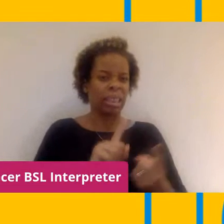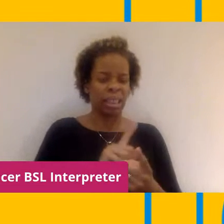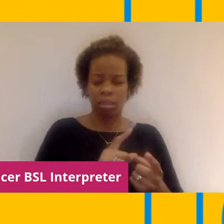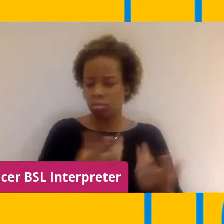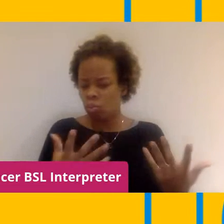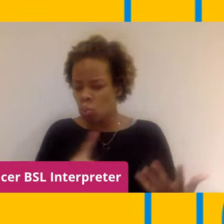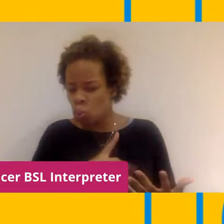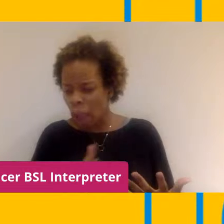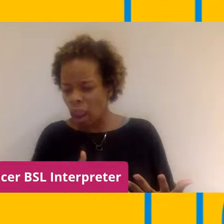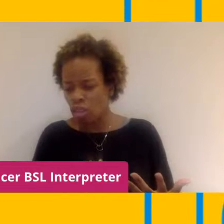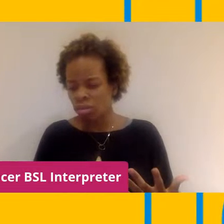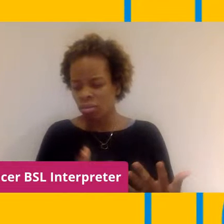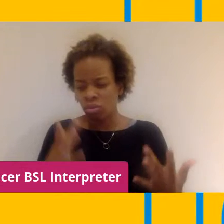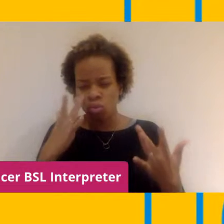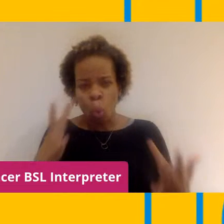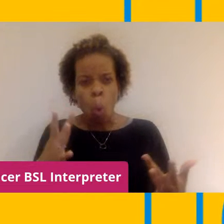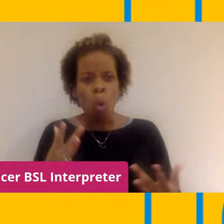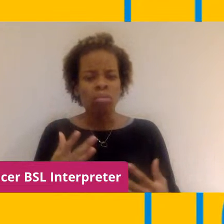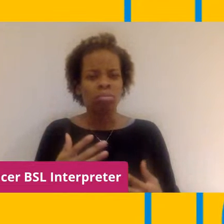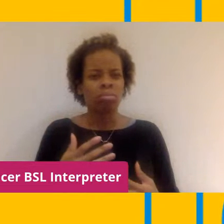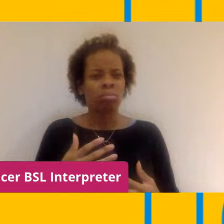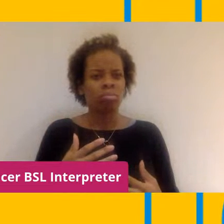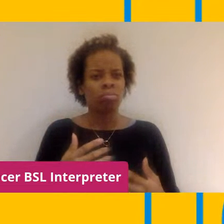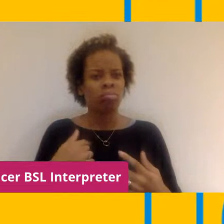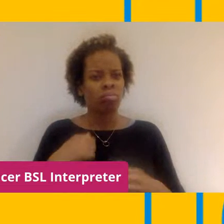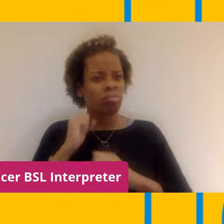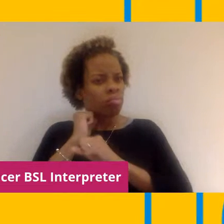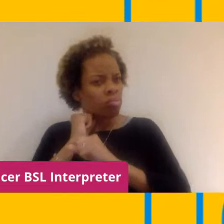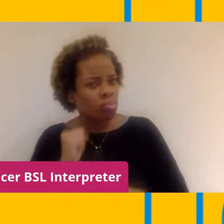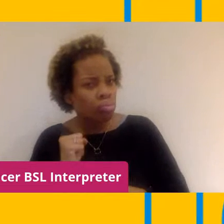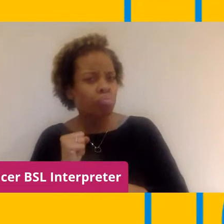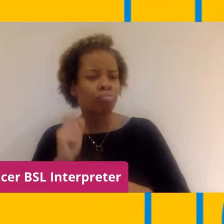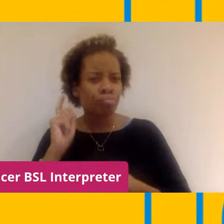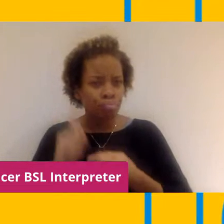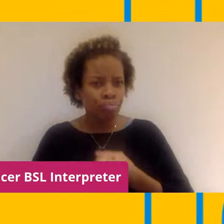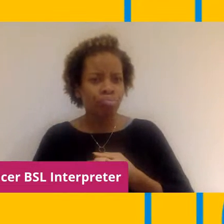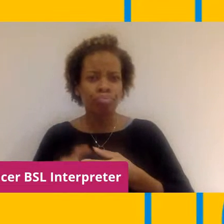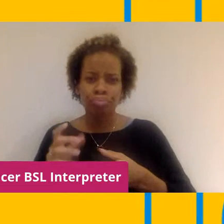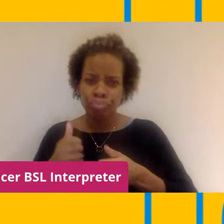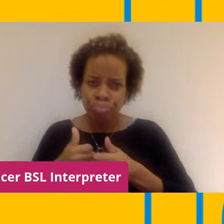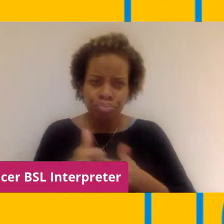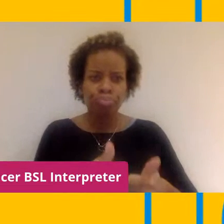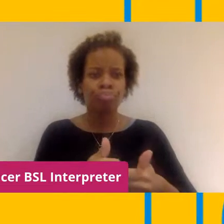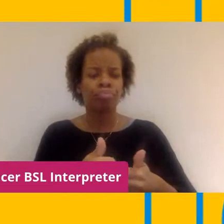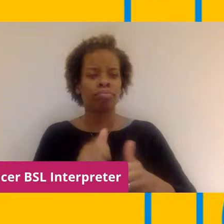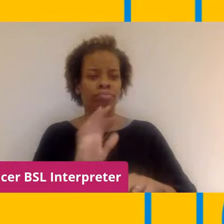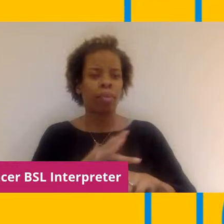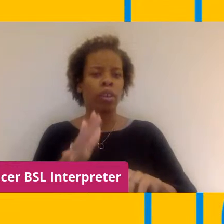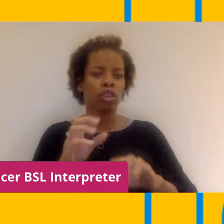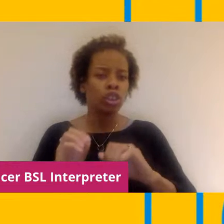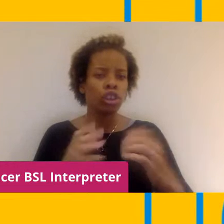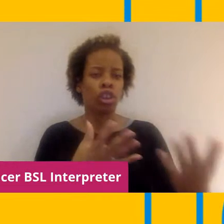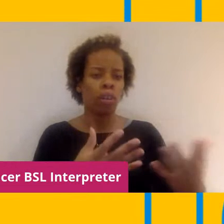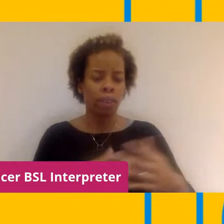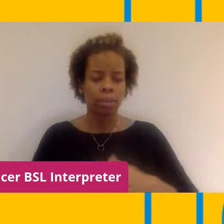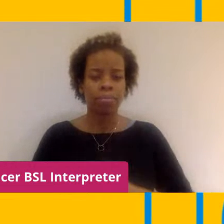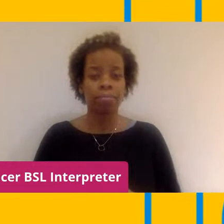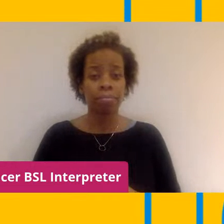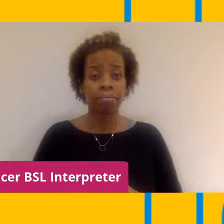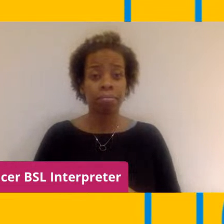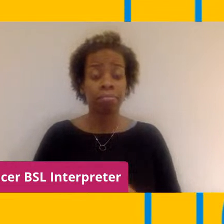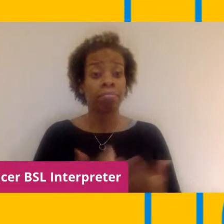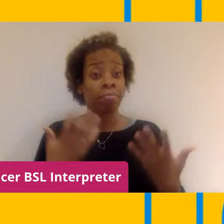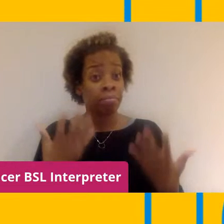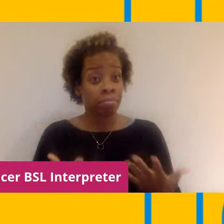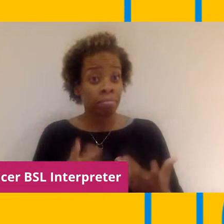demonstrate I suppose partly demonstrate the commitment of the branch to its professional services members. And we're getting upwards of